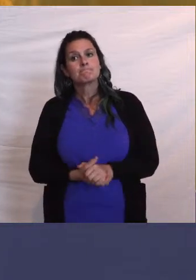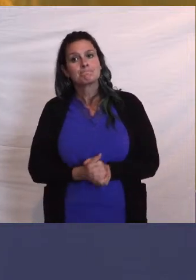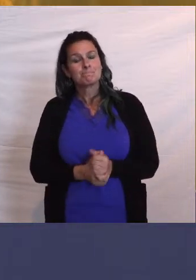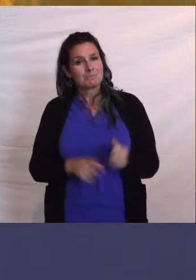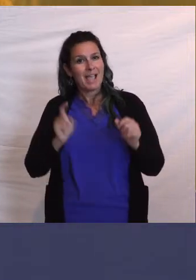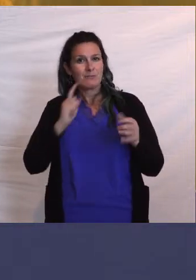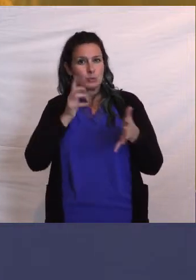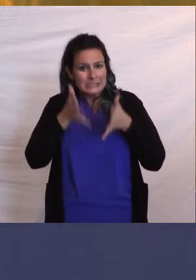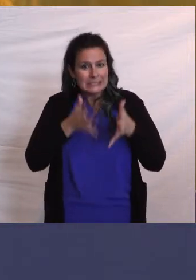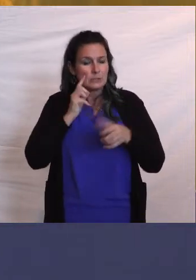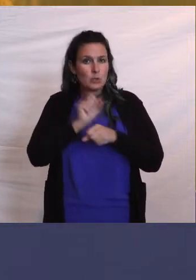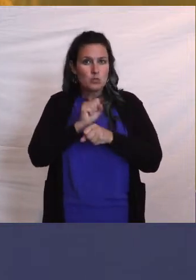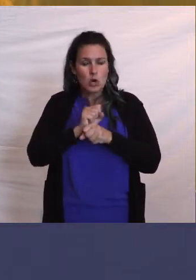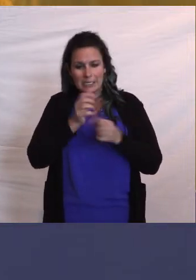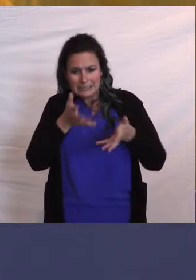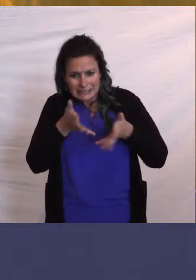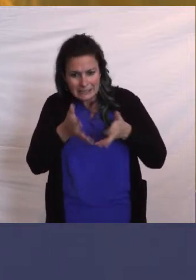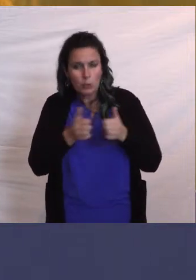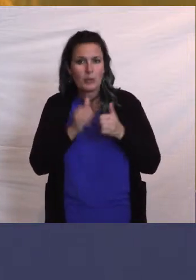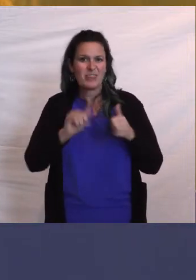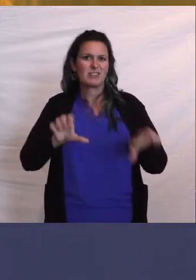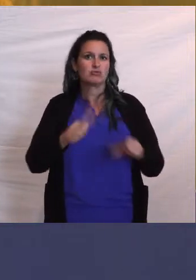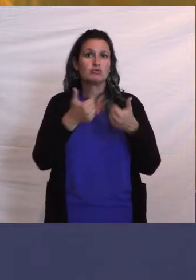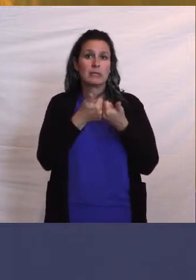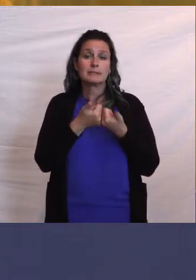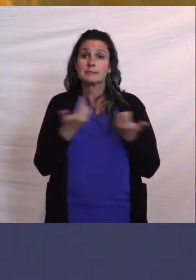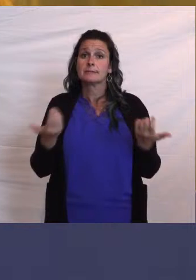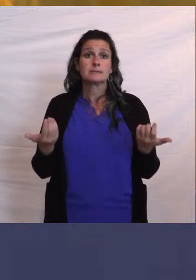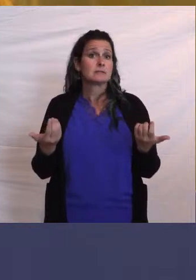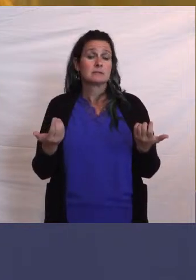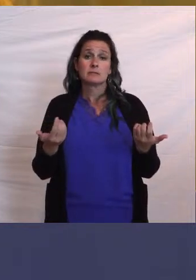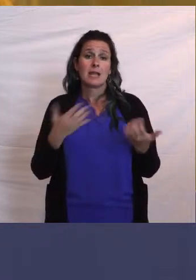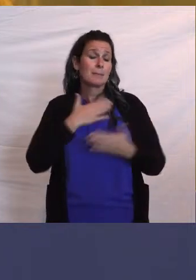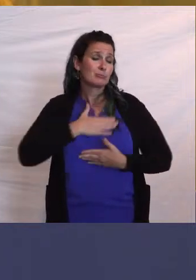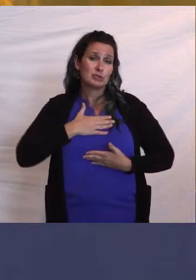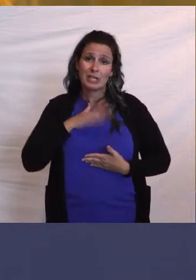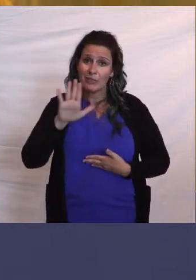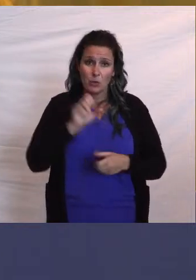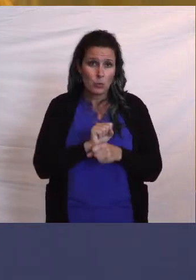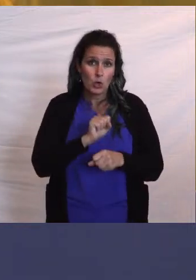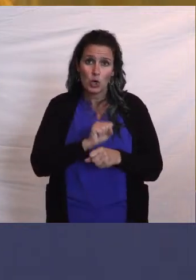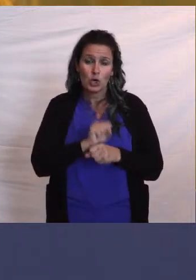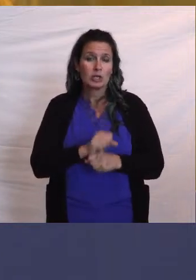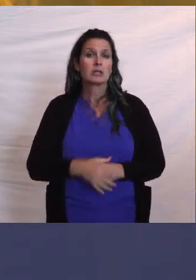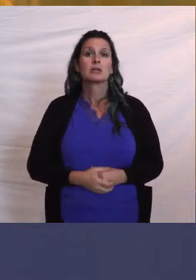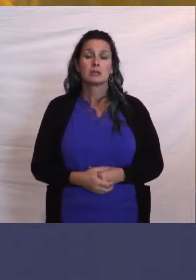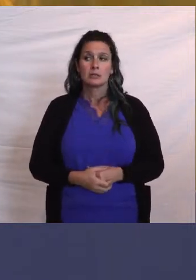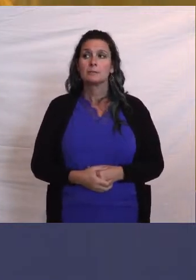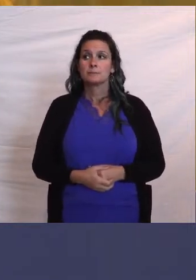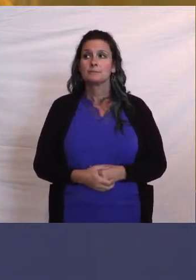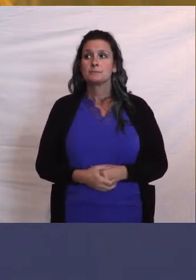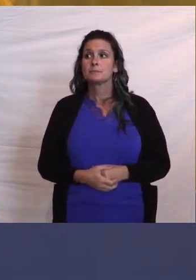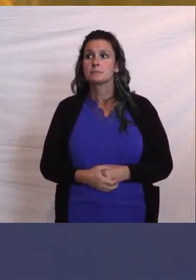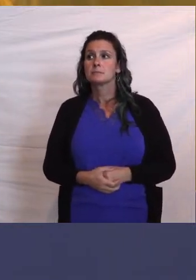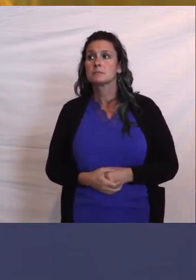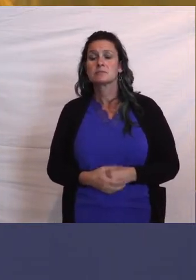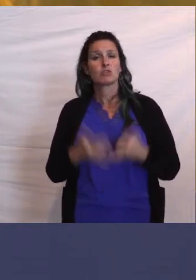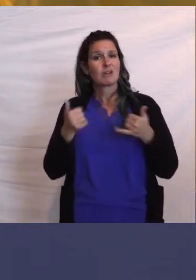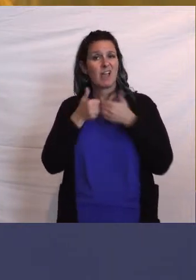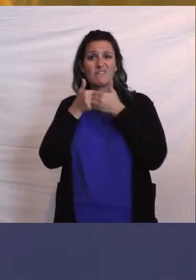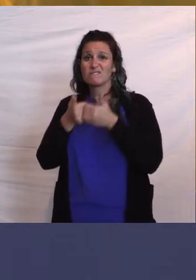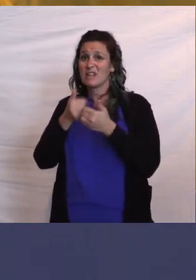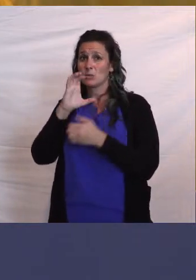have to work uniquely with that challenge, and we can totally appreciate that. But we're doing just at this point what the